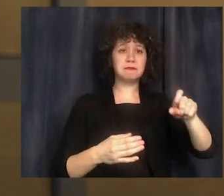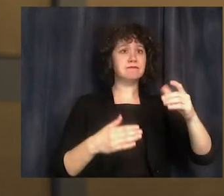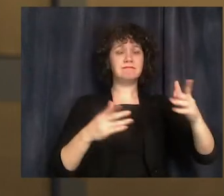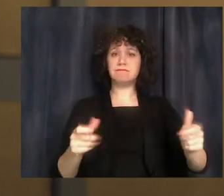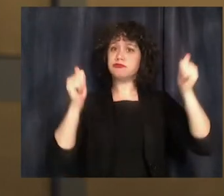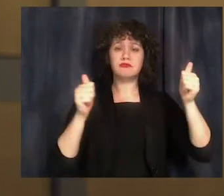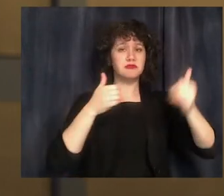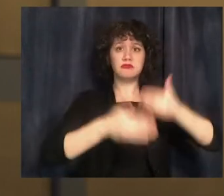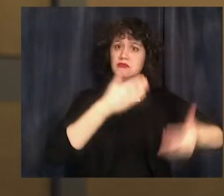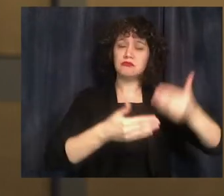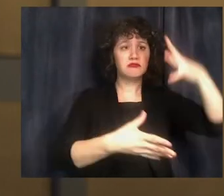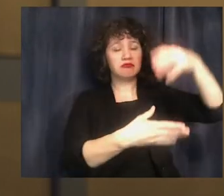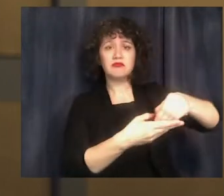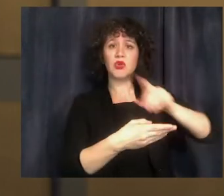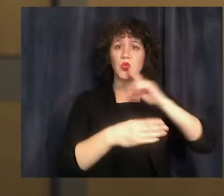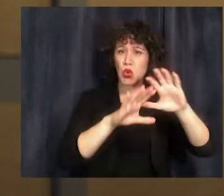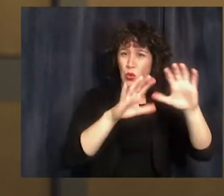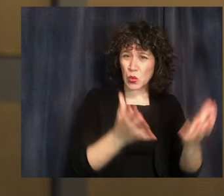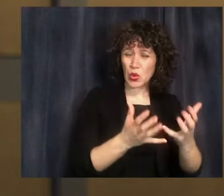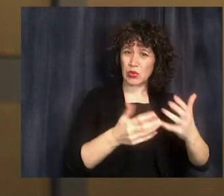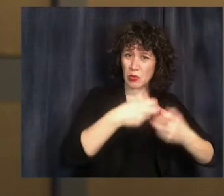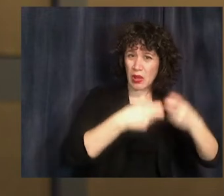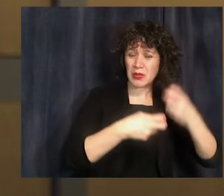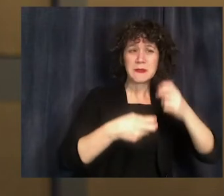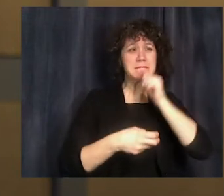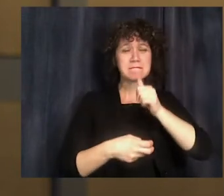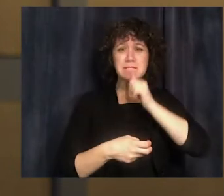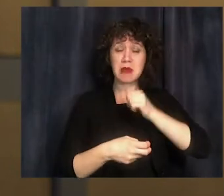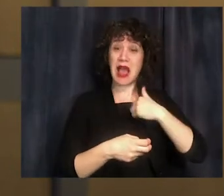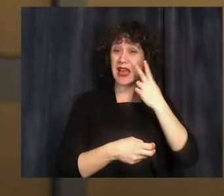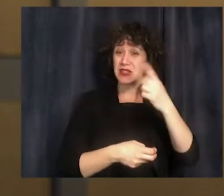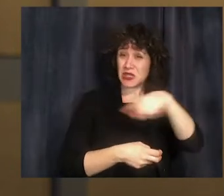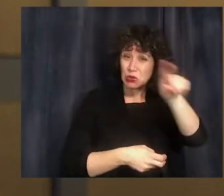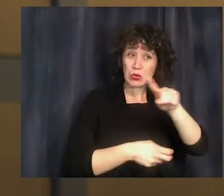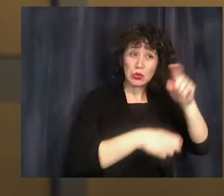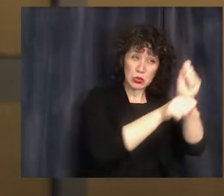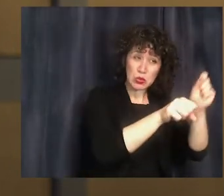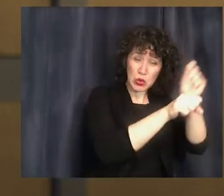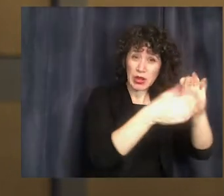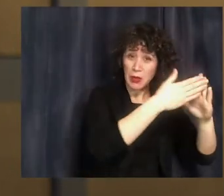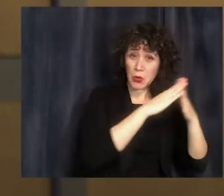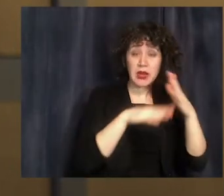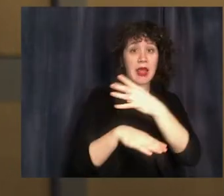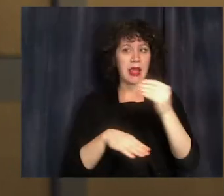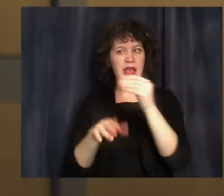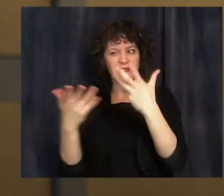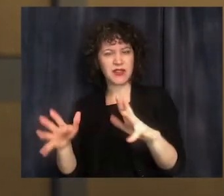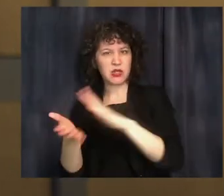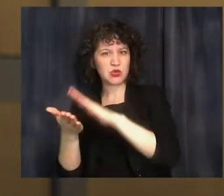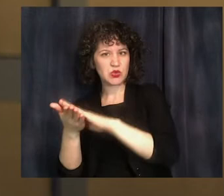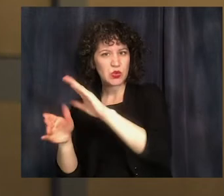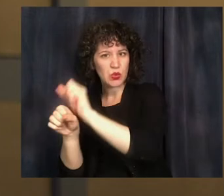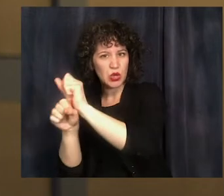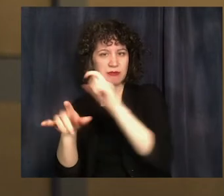Over the past month, I see you working throughout our community while finishing rigorous coursework at home. We have future medical doctors